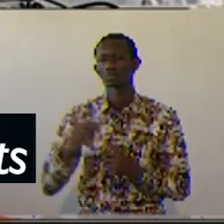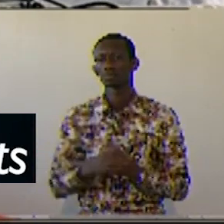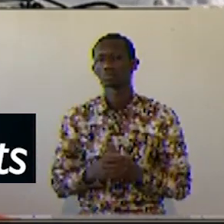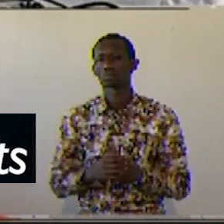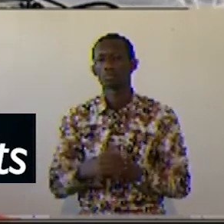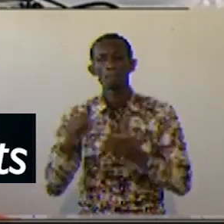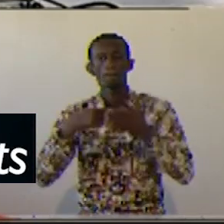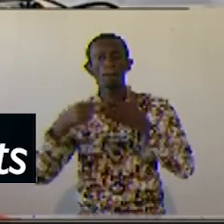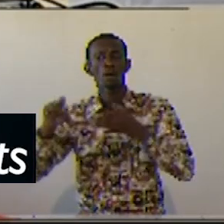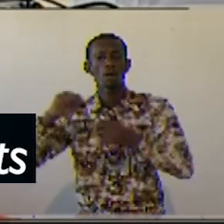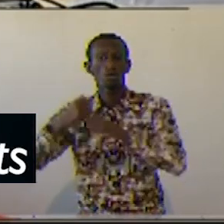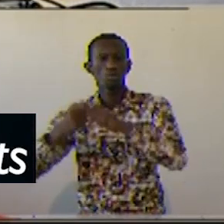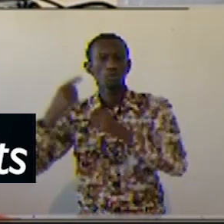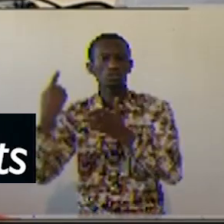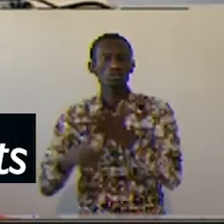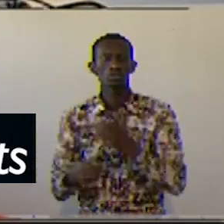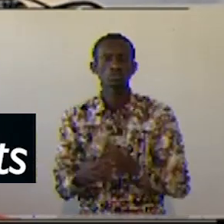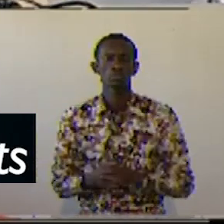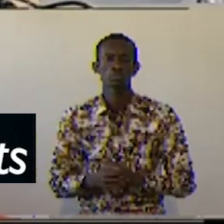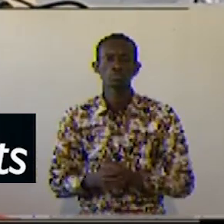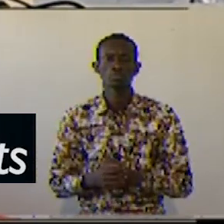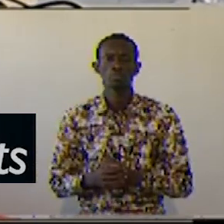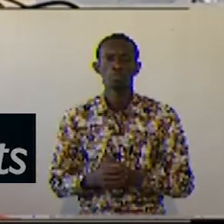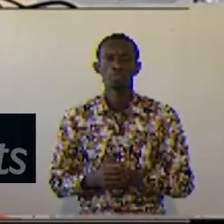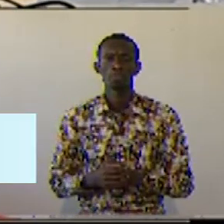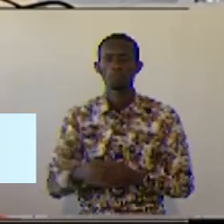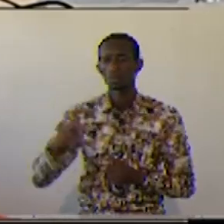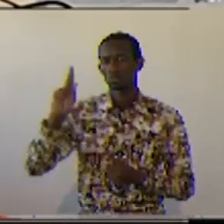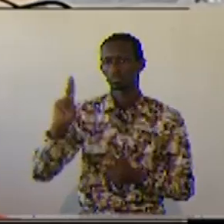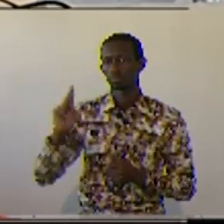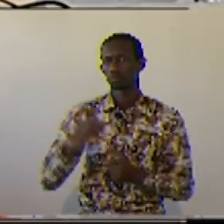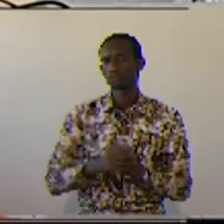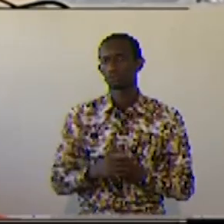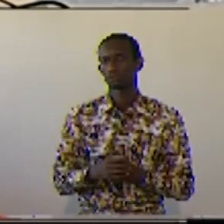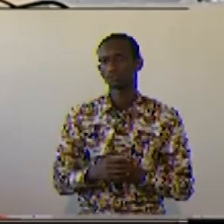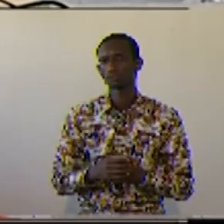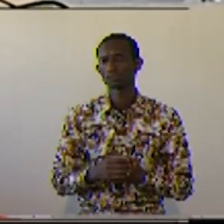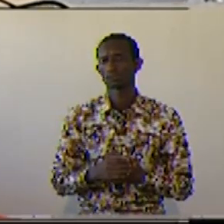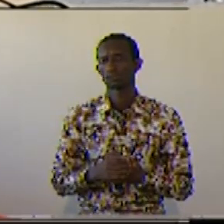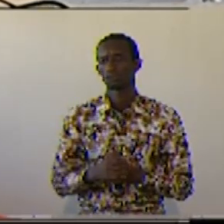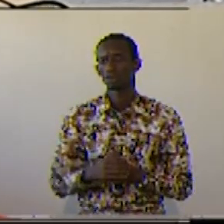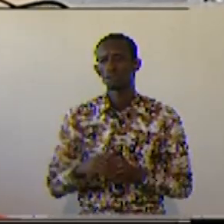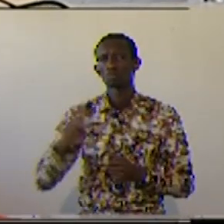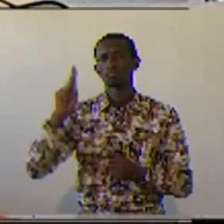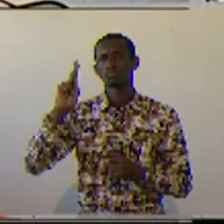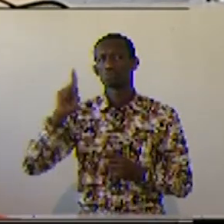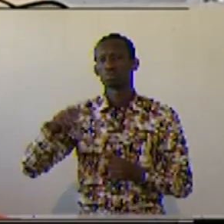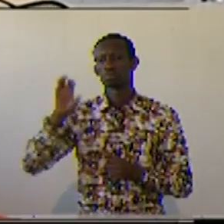And what do we produce? We produce potassium phosphate